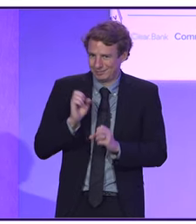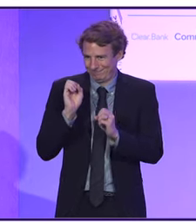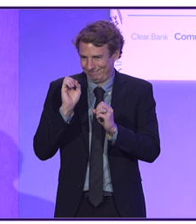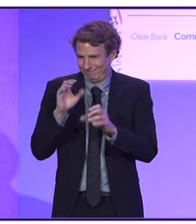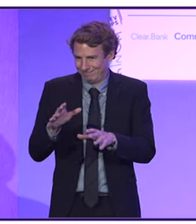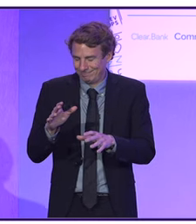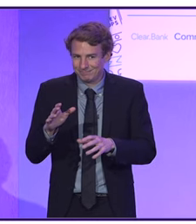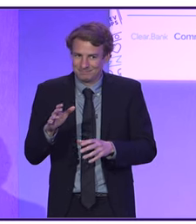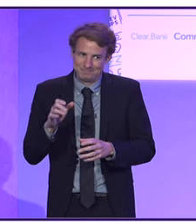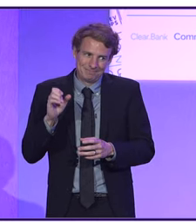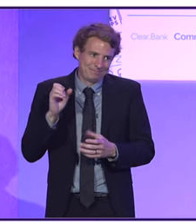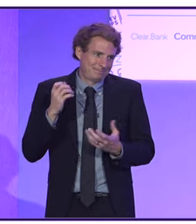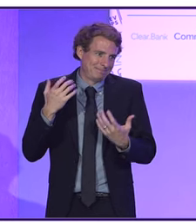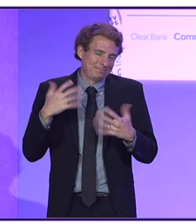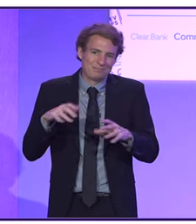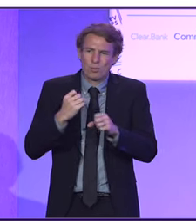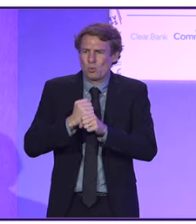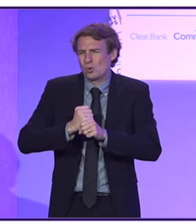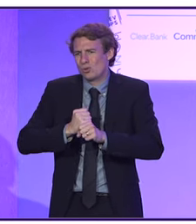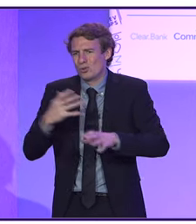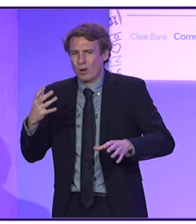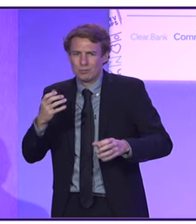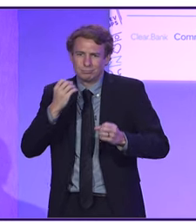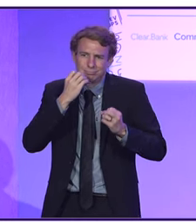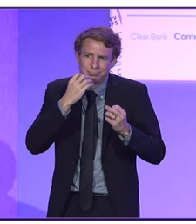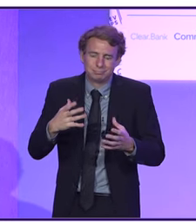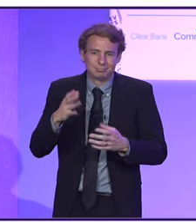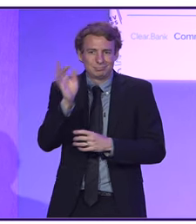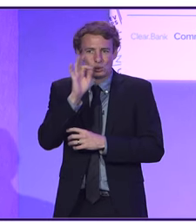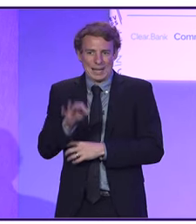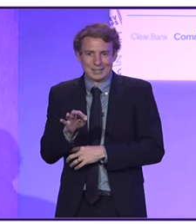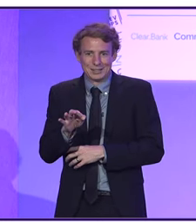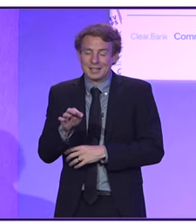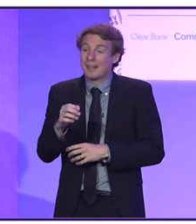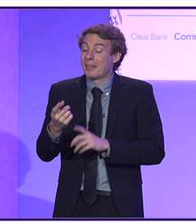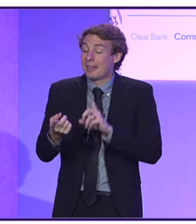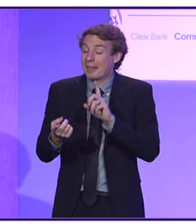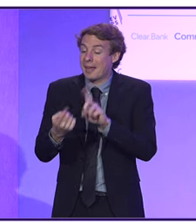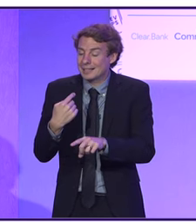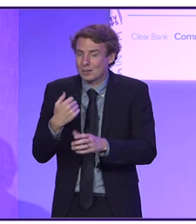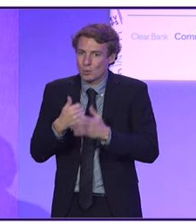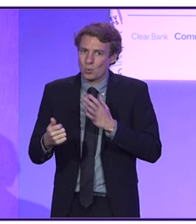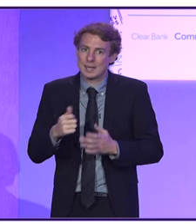today. This is the gold dust question that will make sure that you're getting an honest answer, because they'll go,